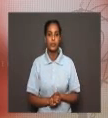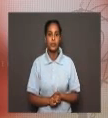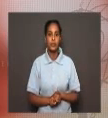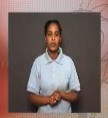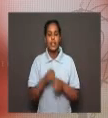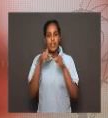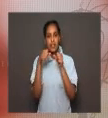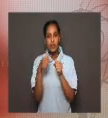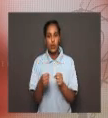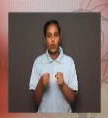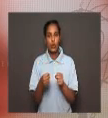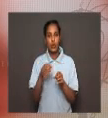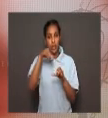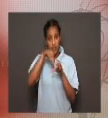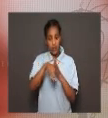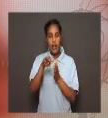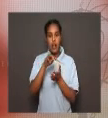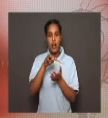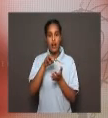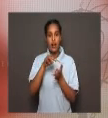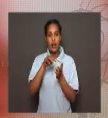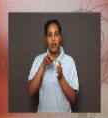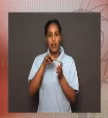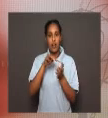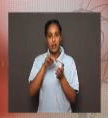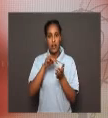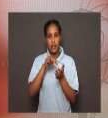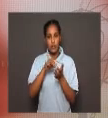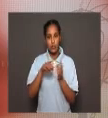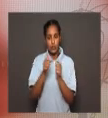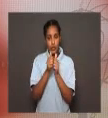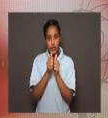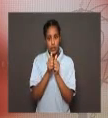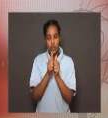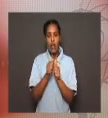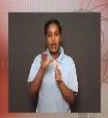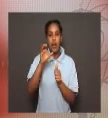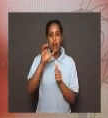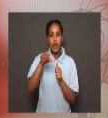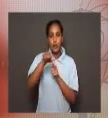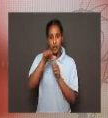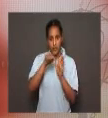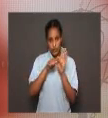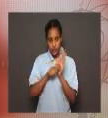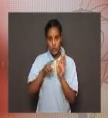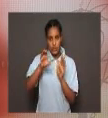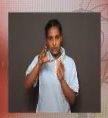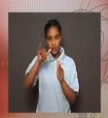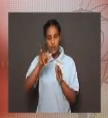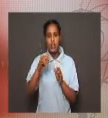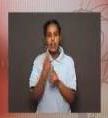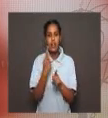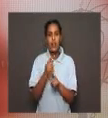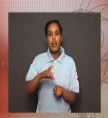The strong interionic forces within ionic crystals create a